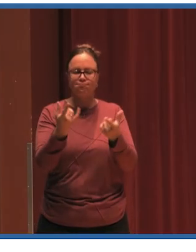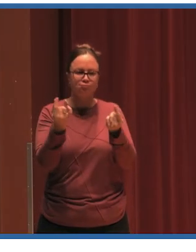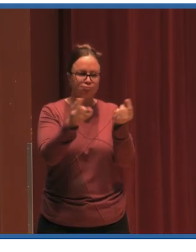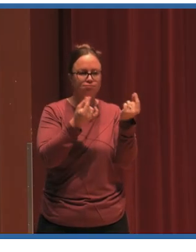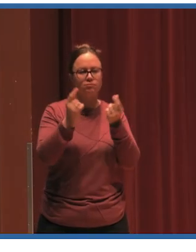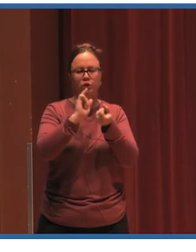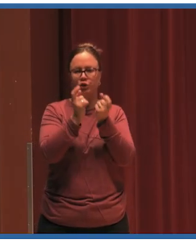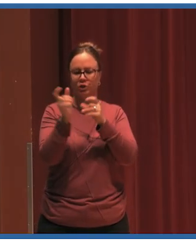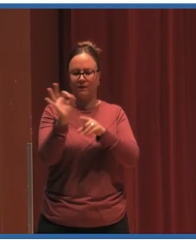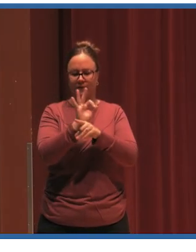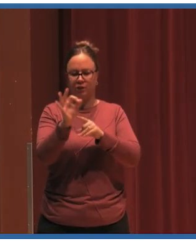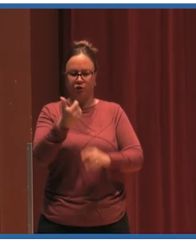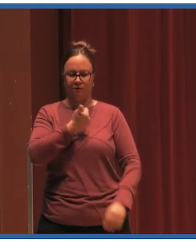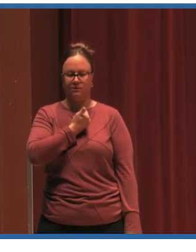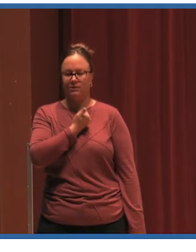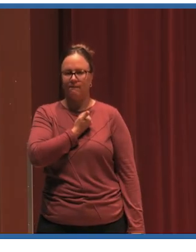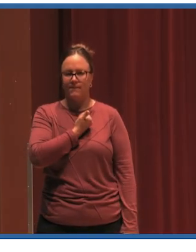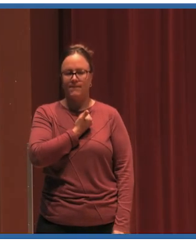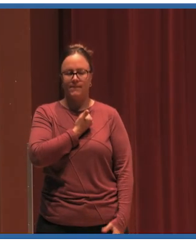of our cells.